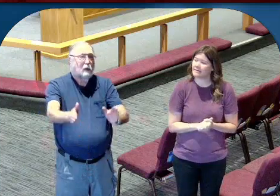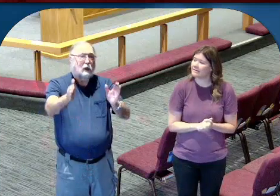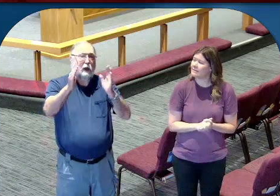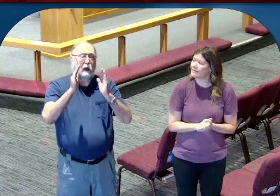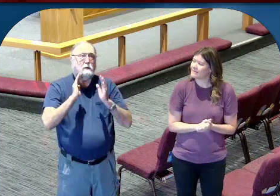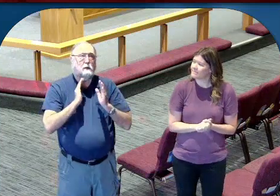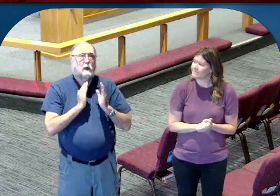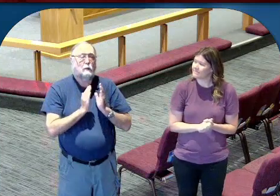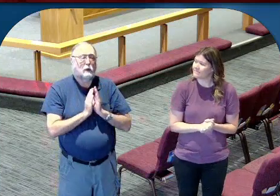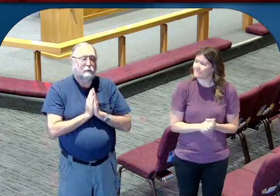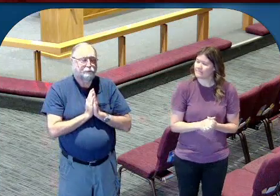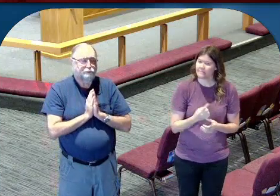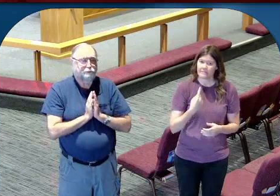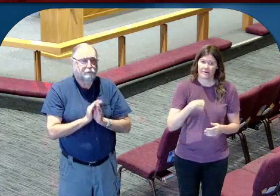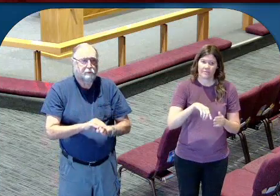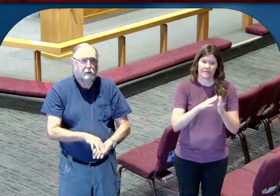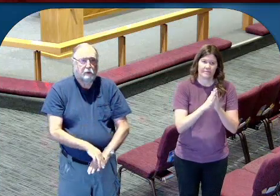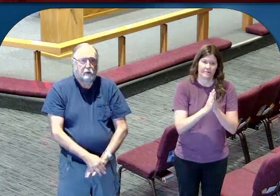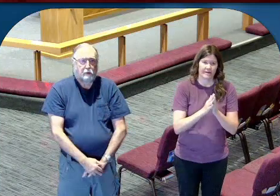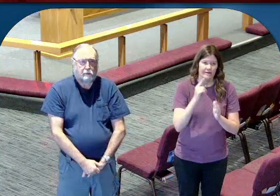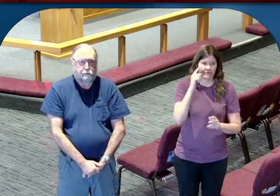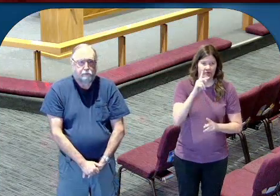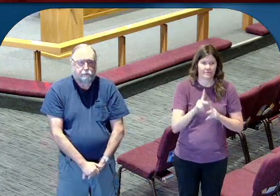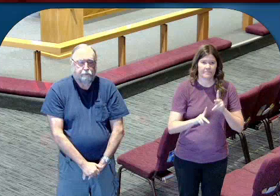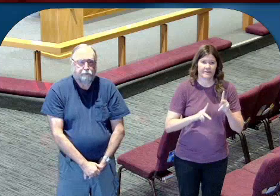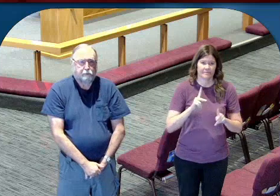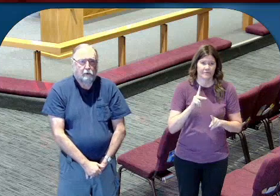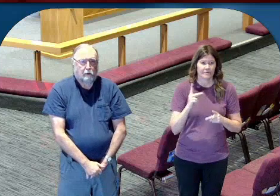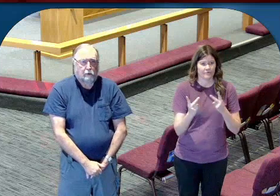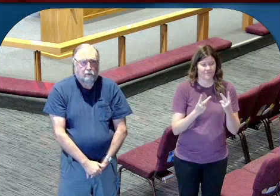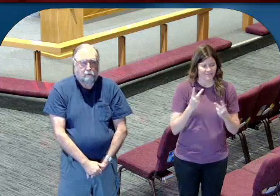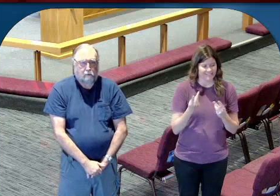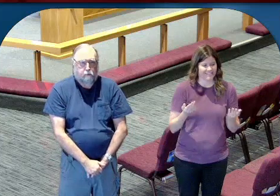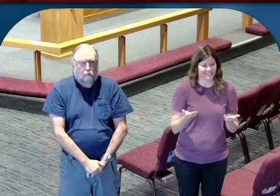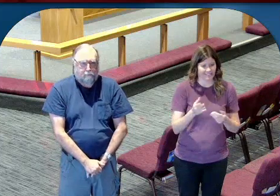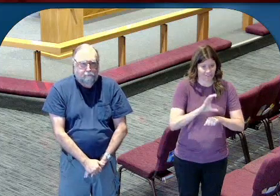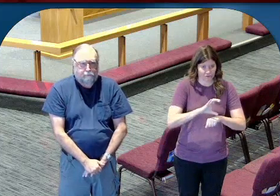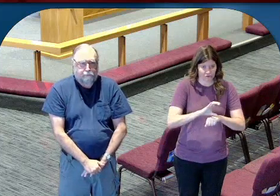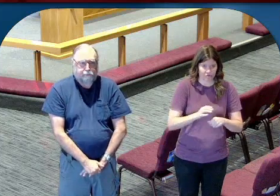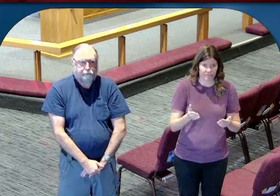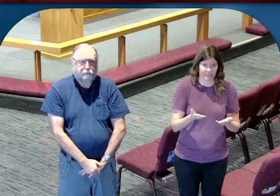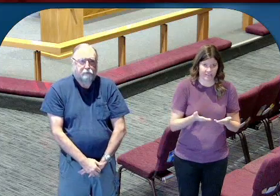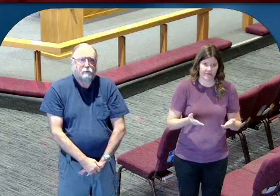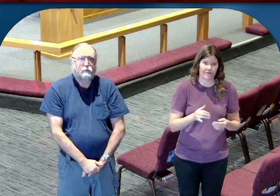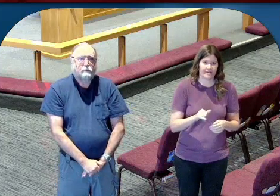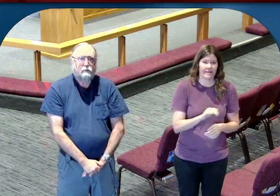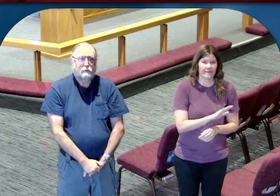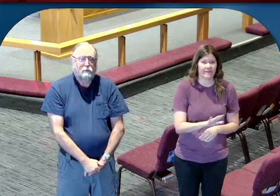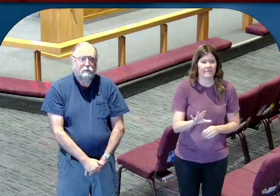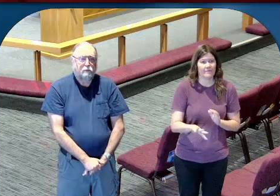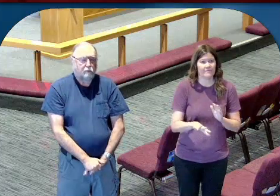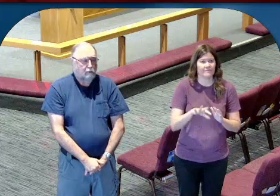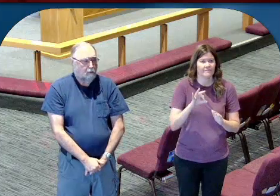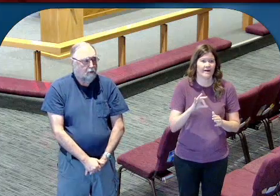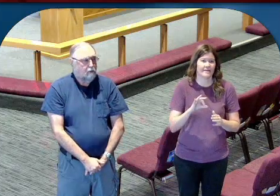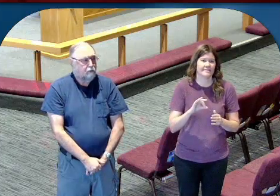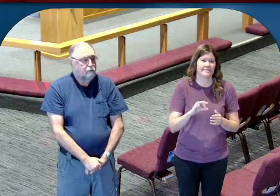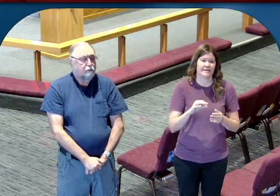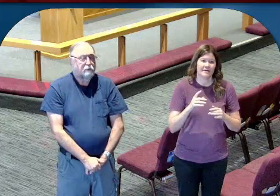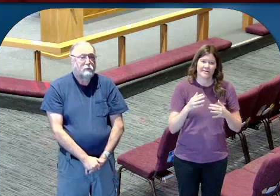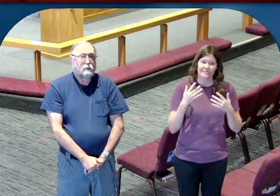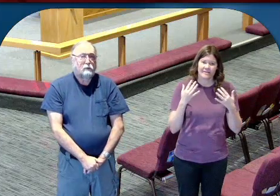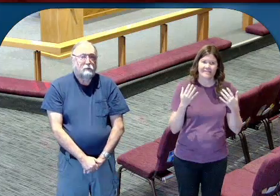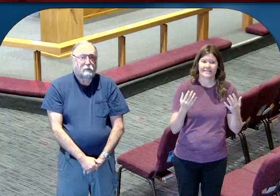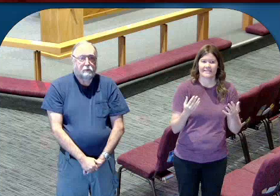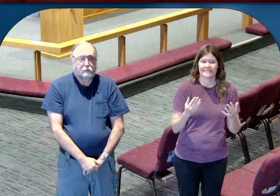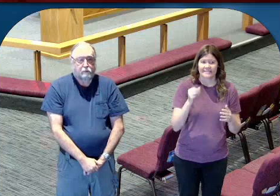let us pray for those who visit this congregation, that they may find here a hospitality that bears witness